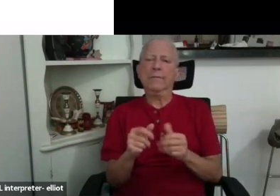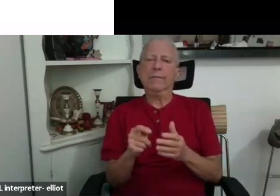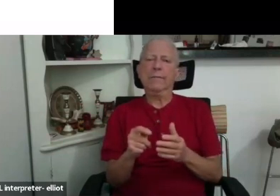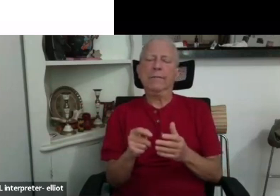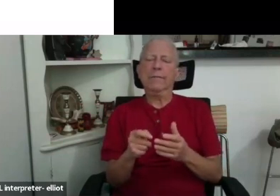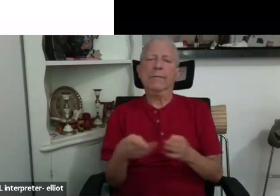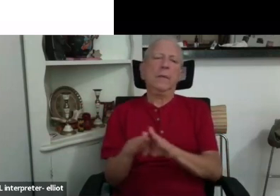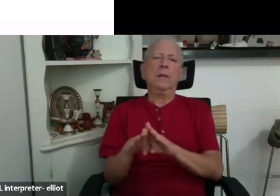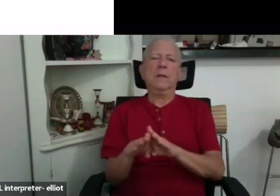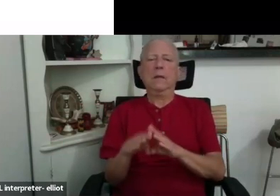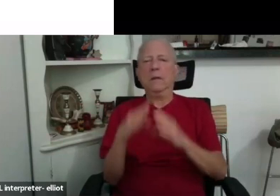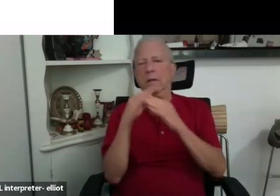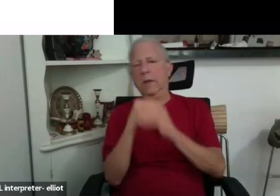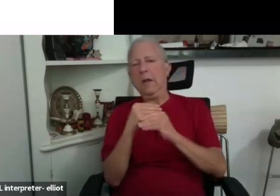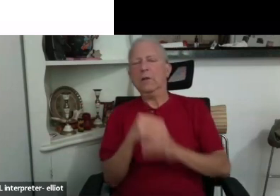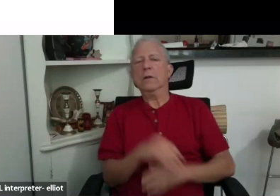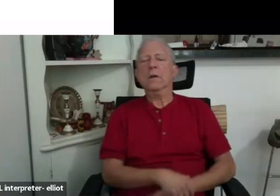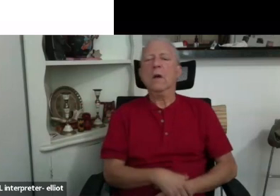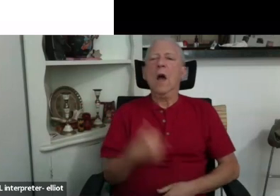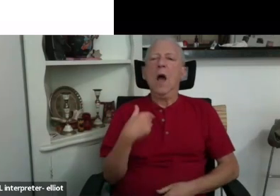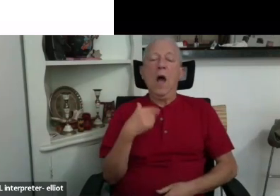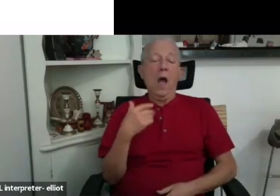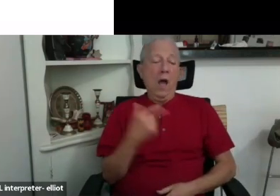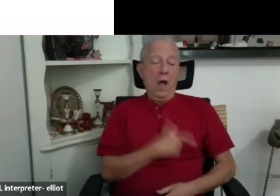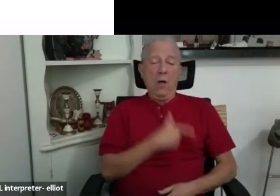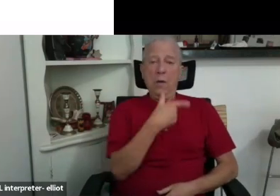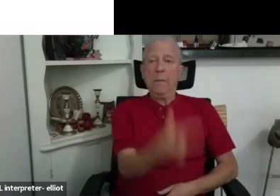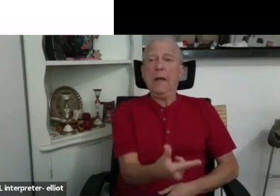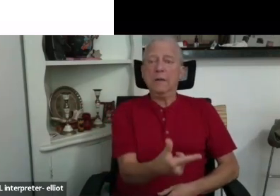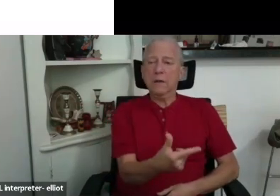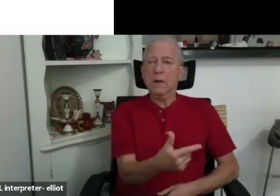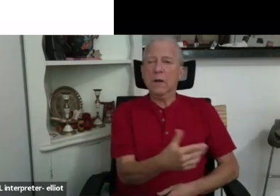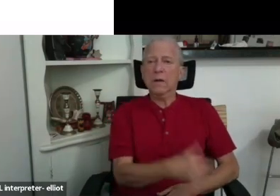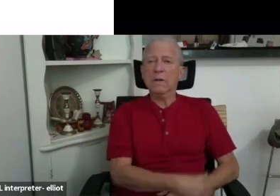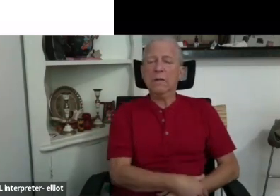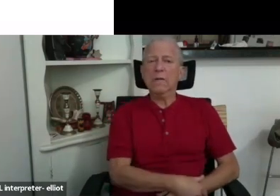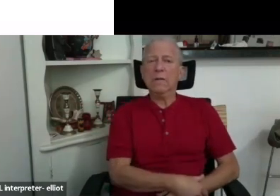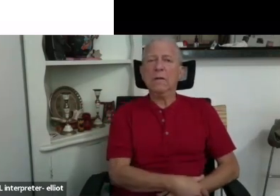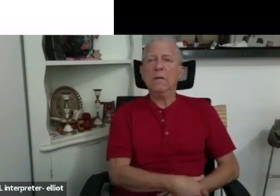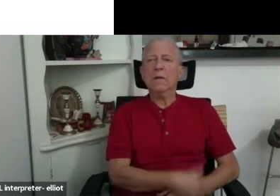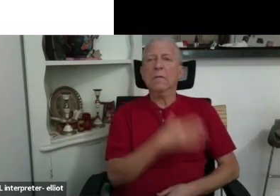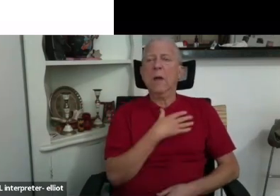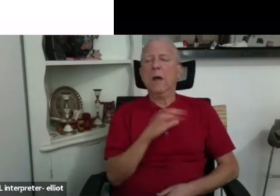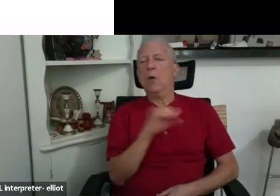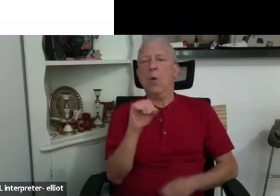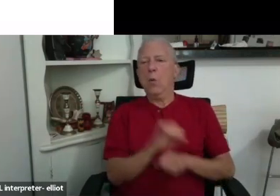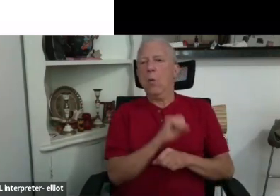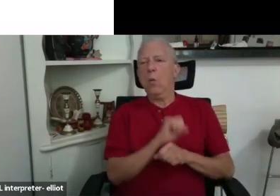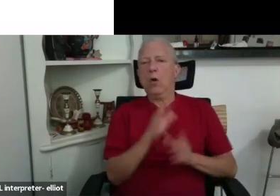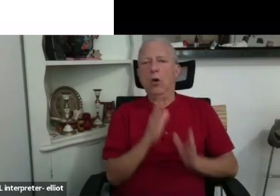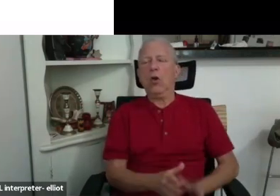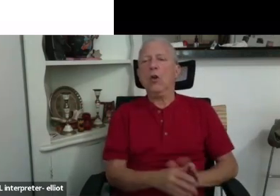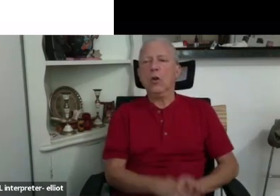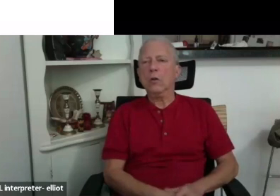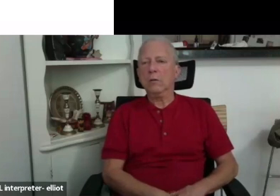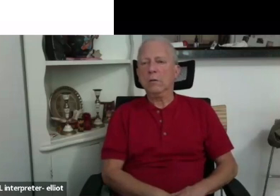sealed. So I will pass it off to my coworker. Is